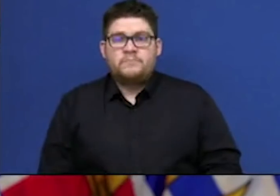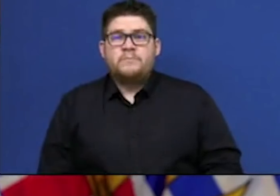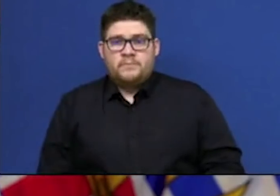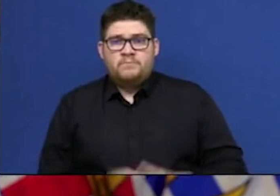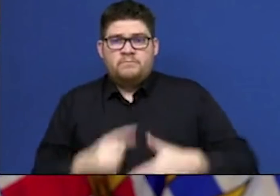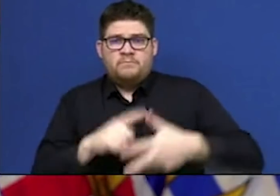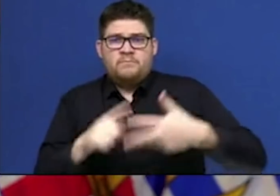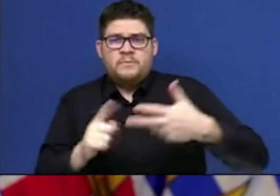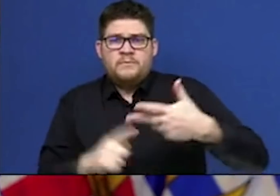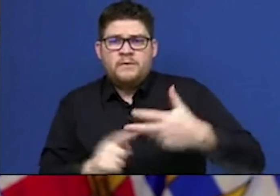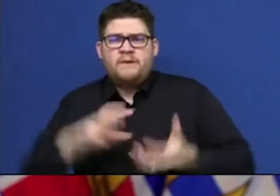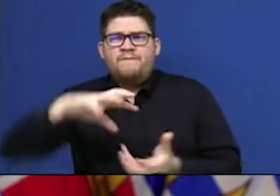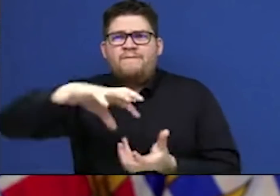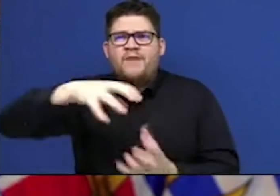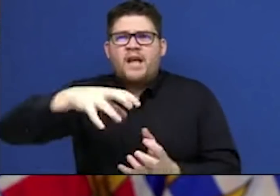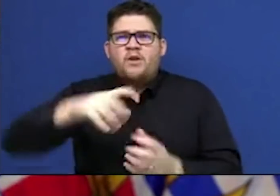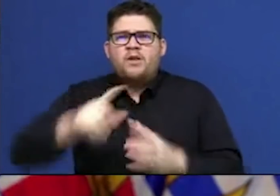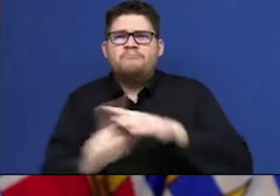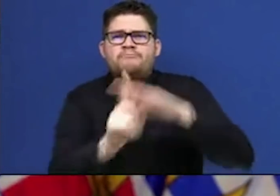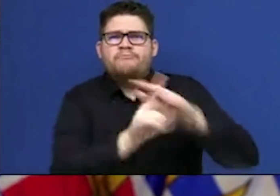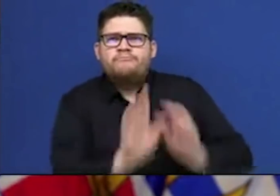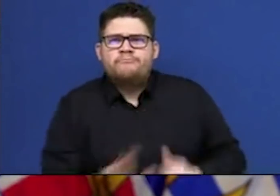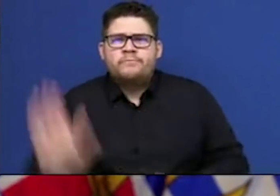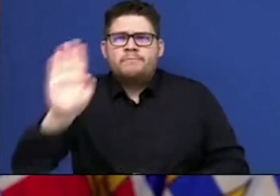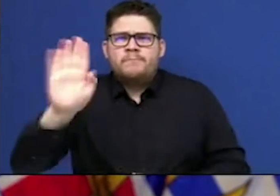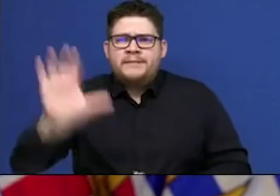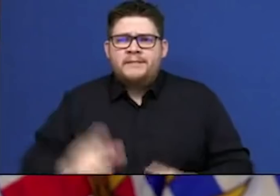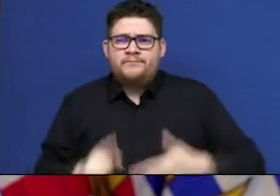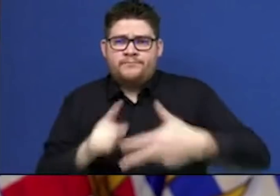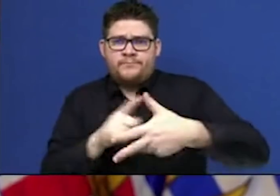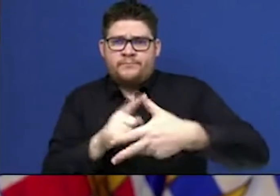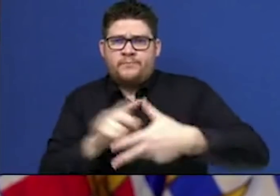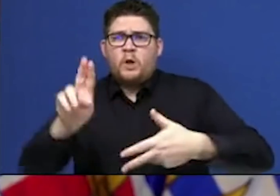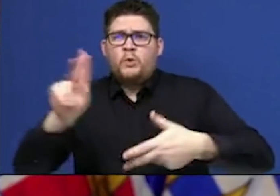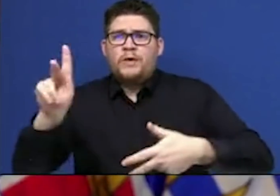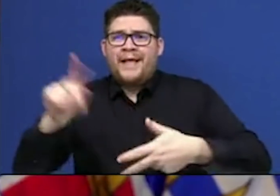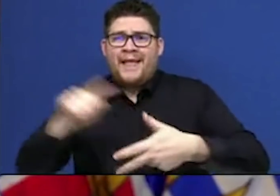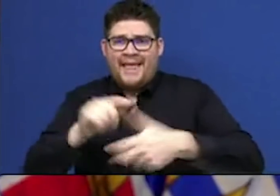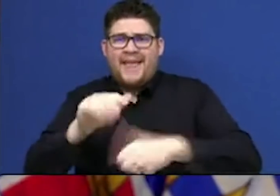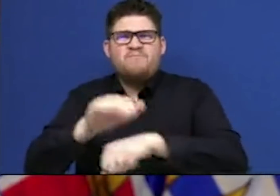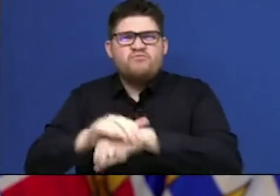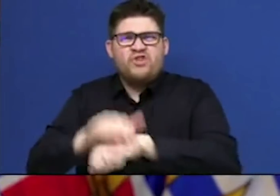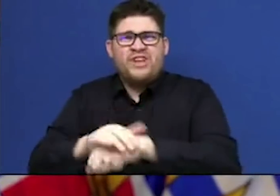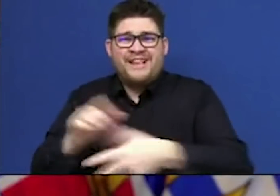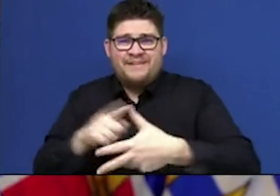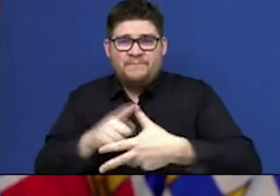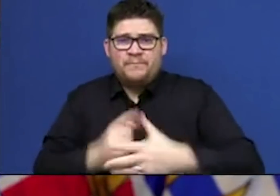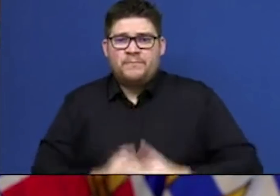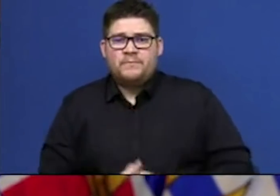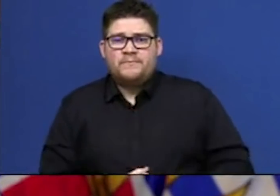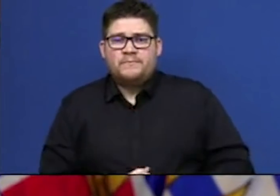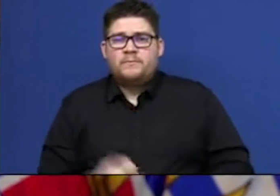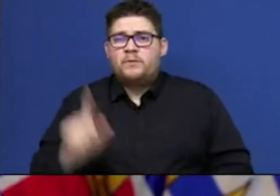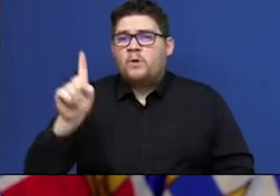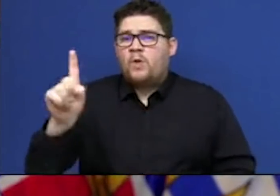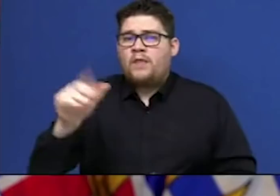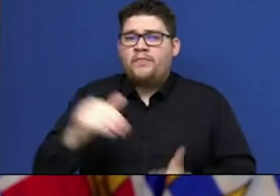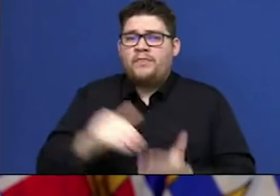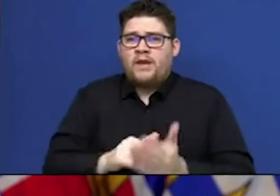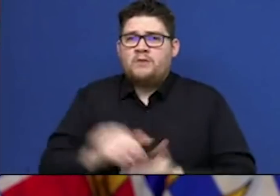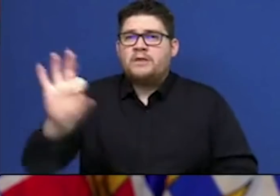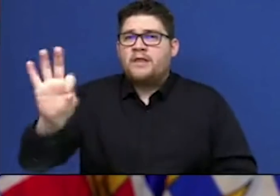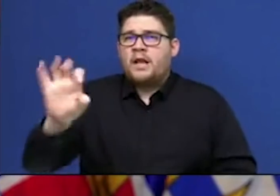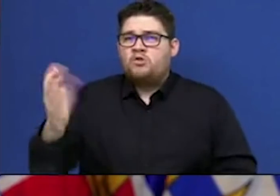1,915. And of course, we know that this is a variant that is much more transmissible, and we're getting more and more evidence leads to more